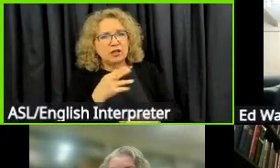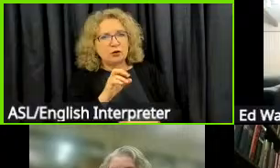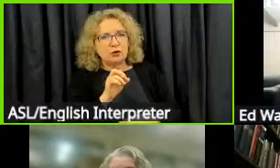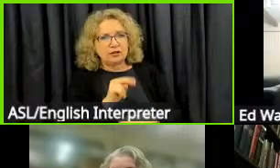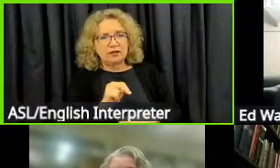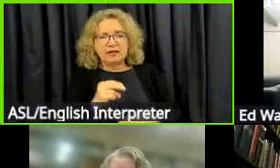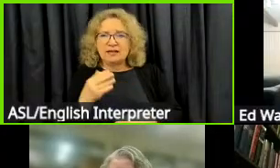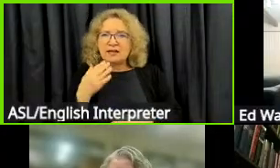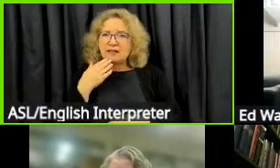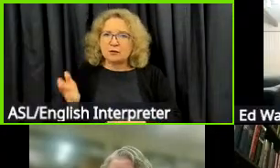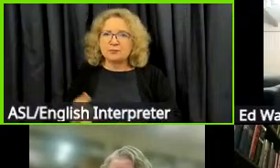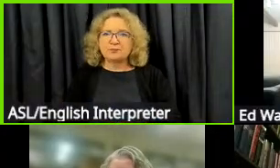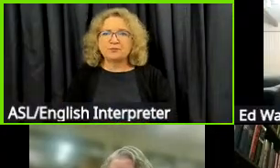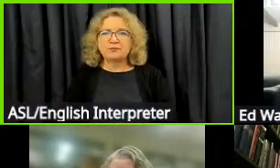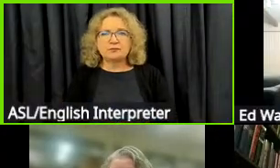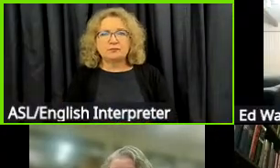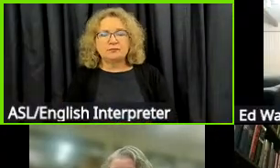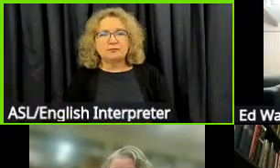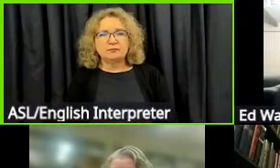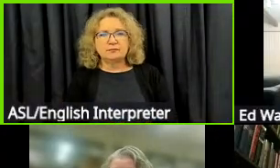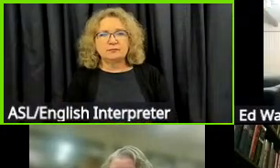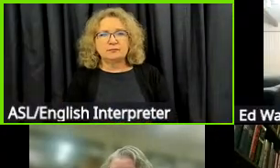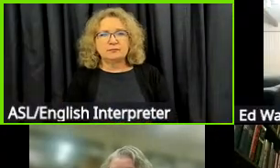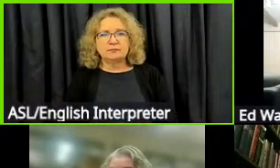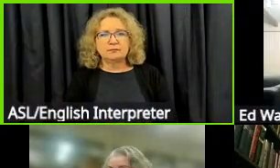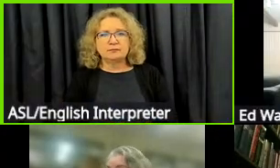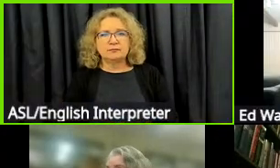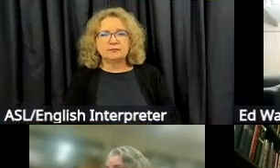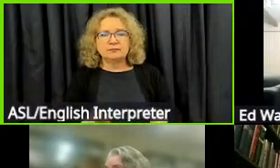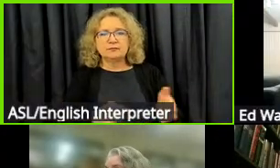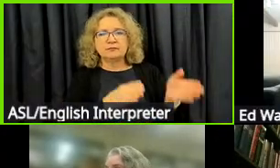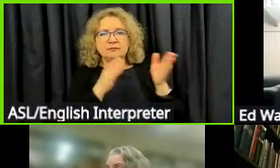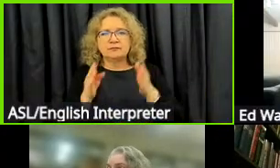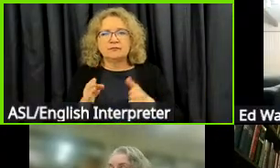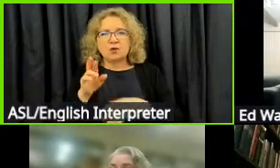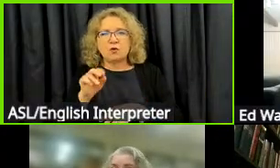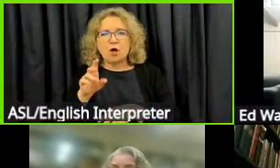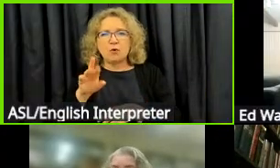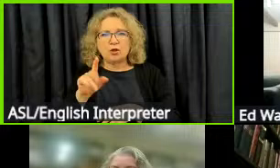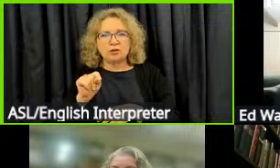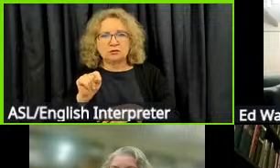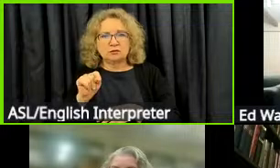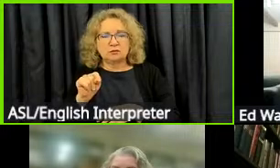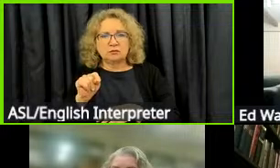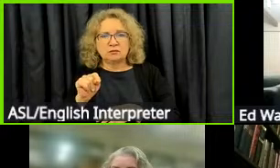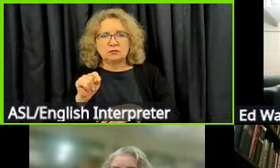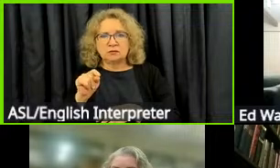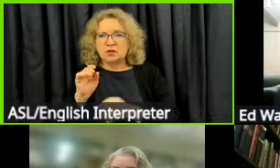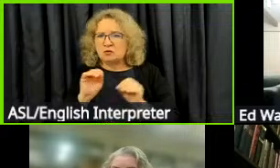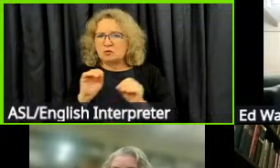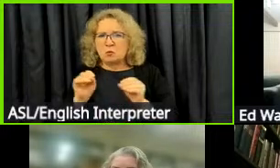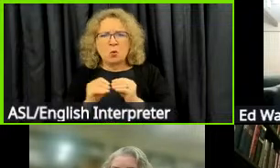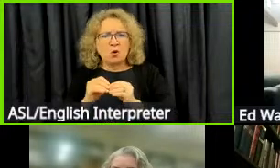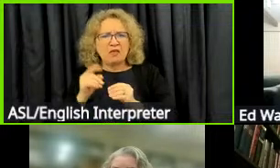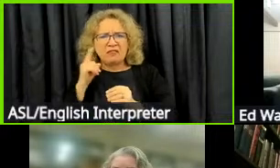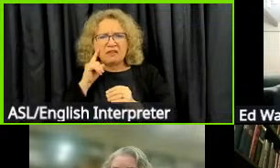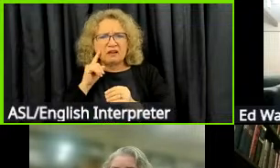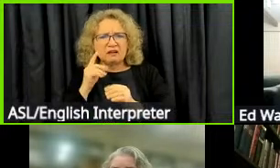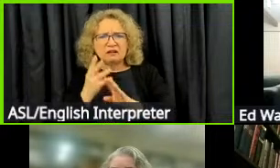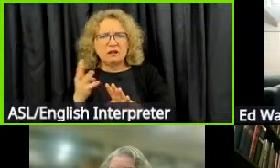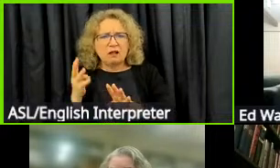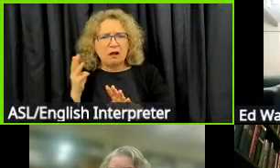Thank you. Robert, it doesn't look like we have anyone else, but I want to make